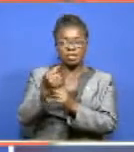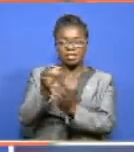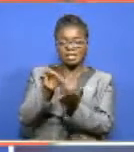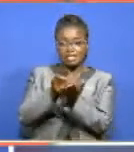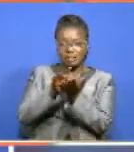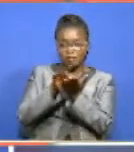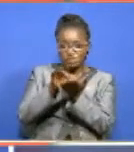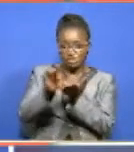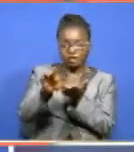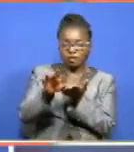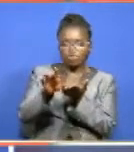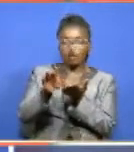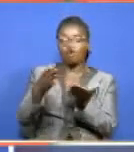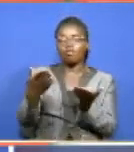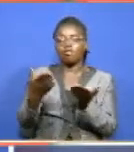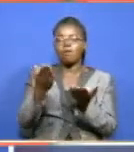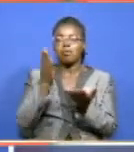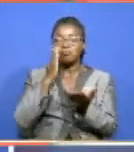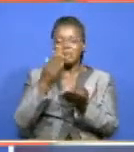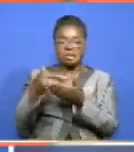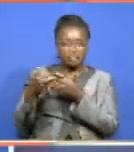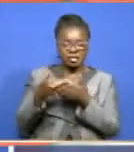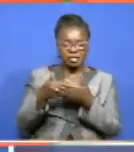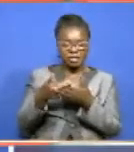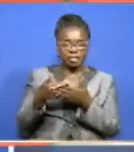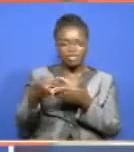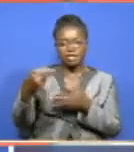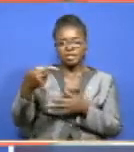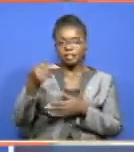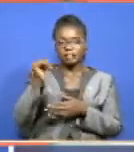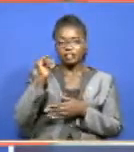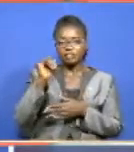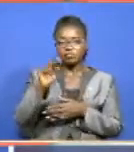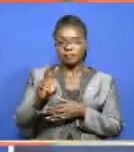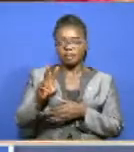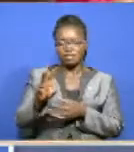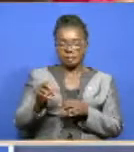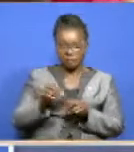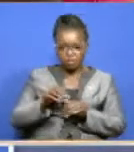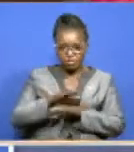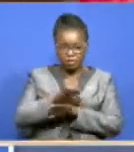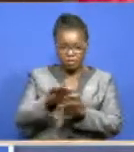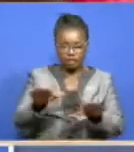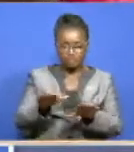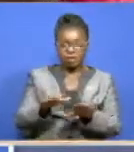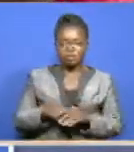of mother-to-child transmission of HIV and syphilis by 2021.